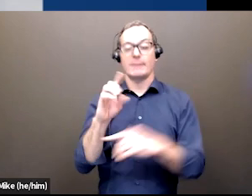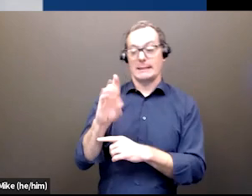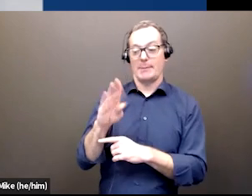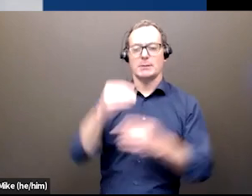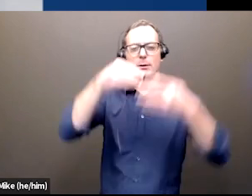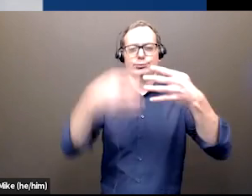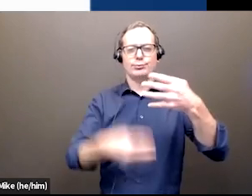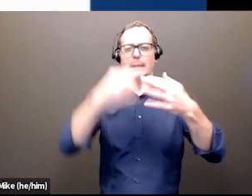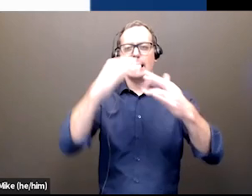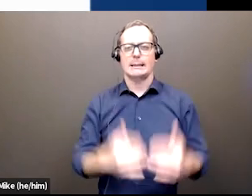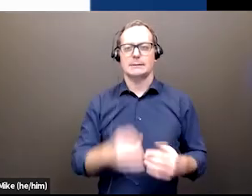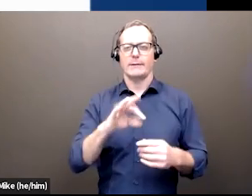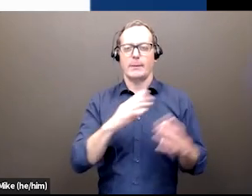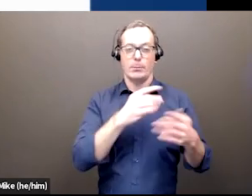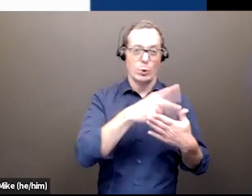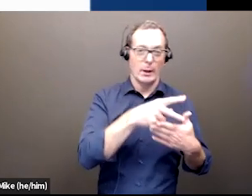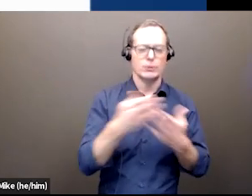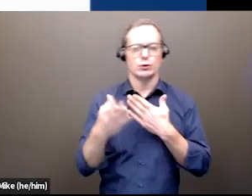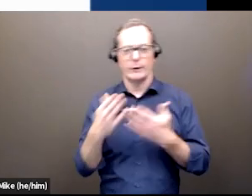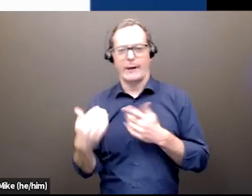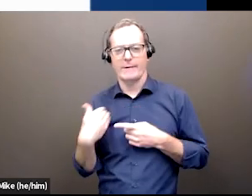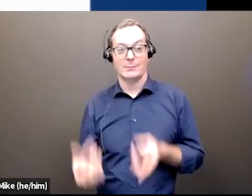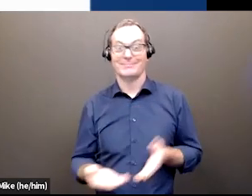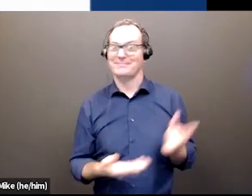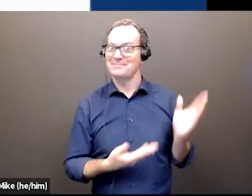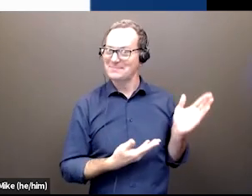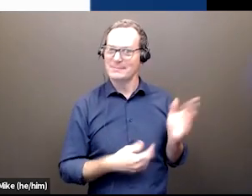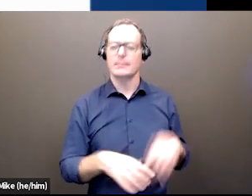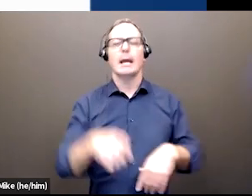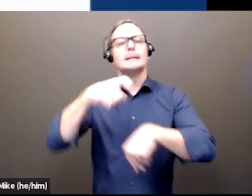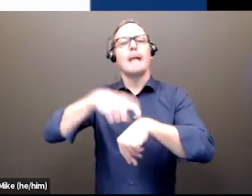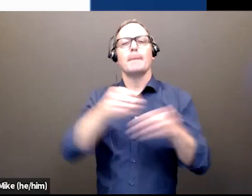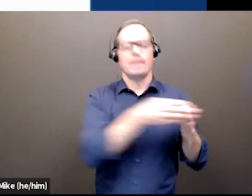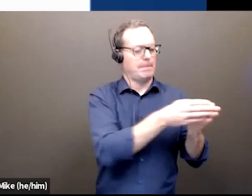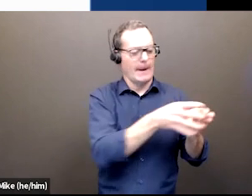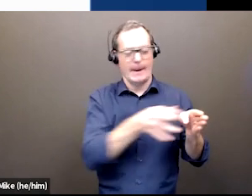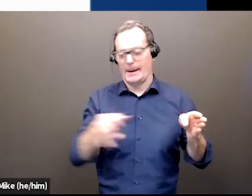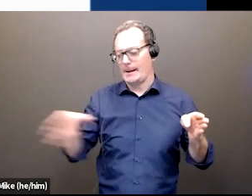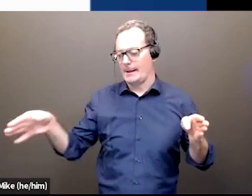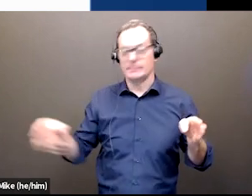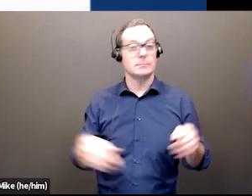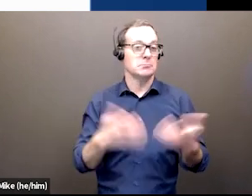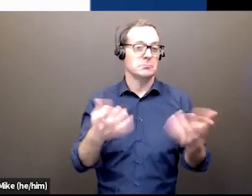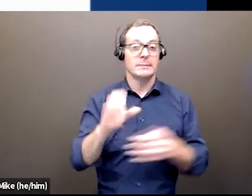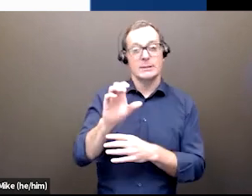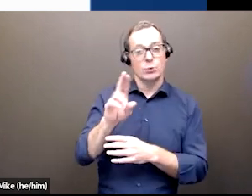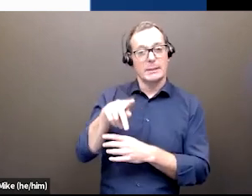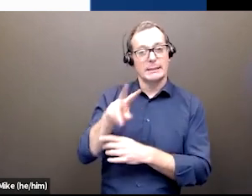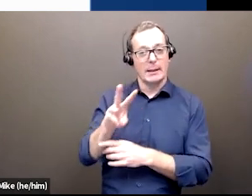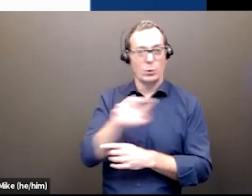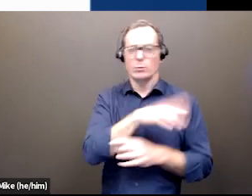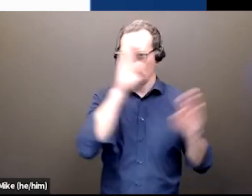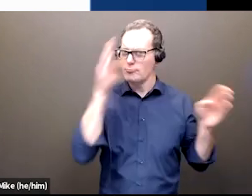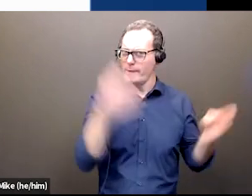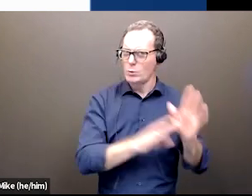programs, and services. As you can see from this timeline, CUPW has spent several years working on the development